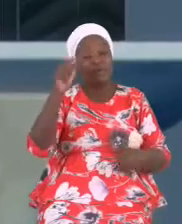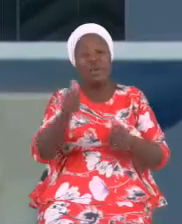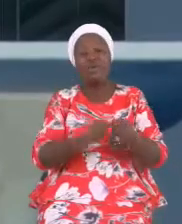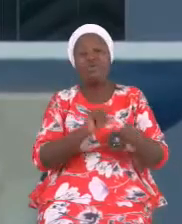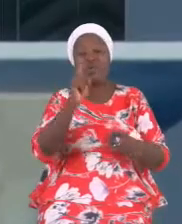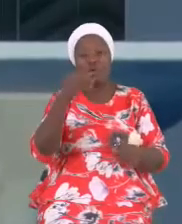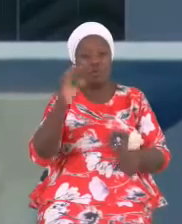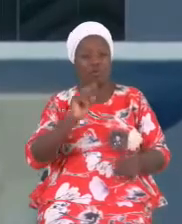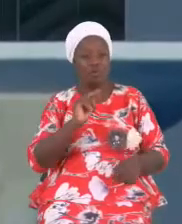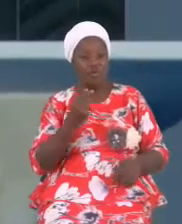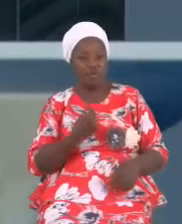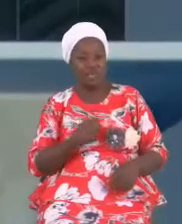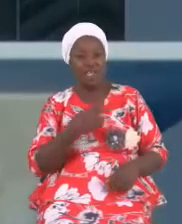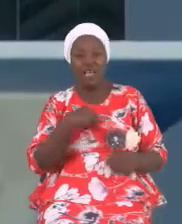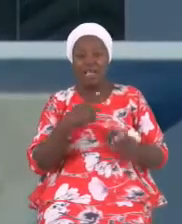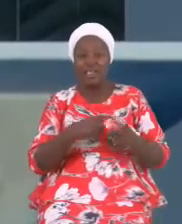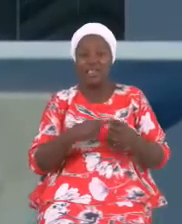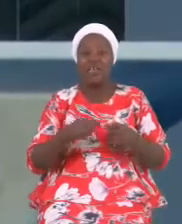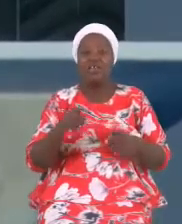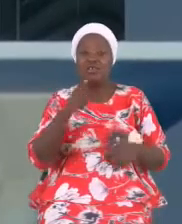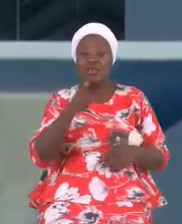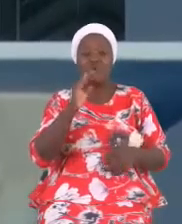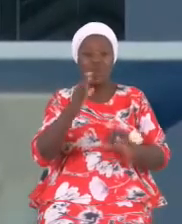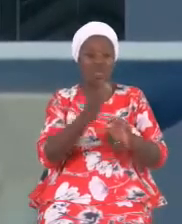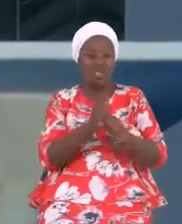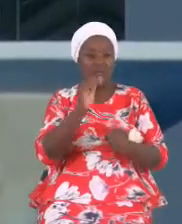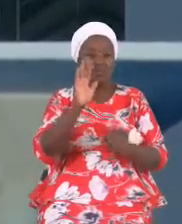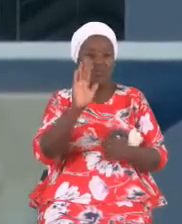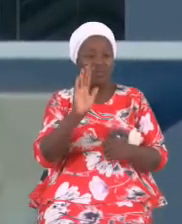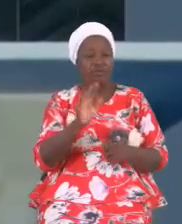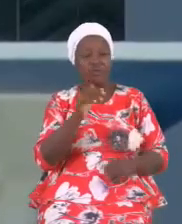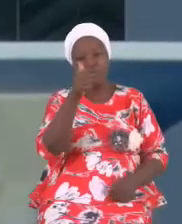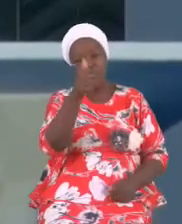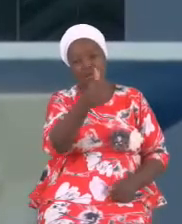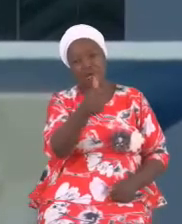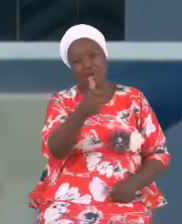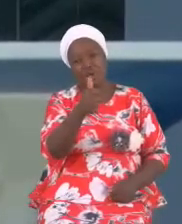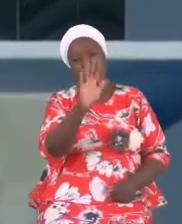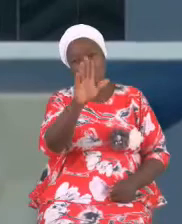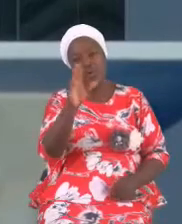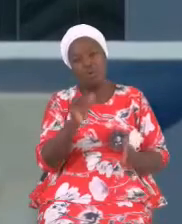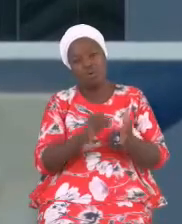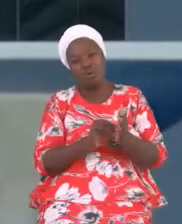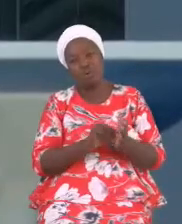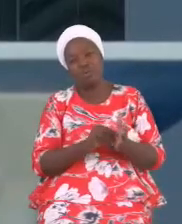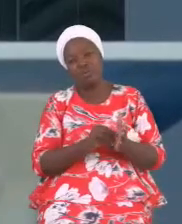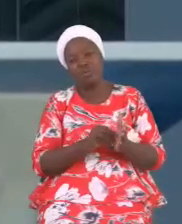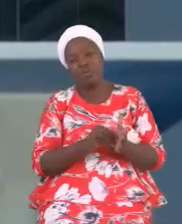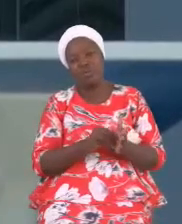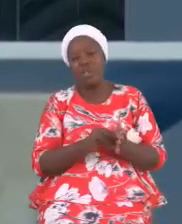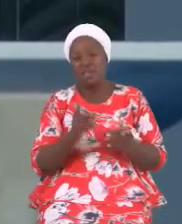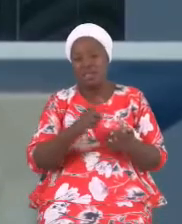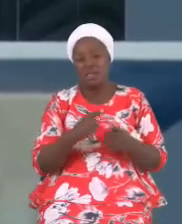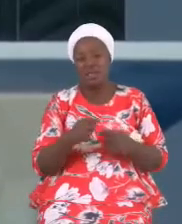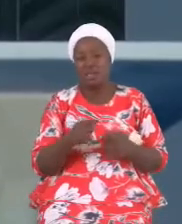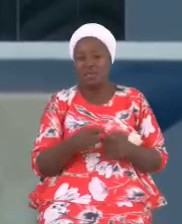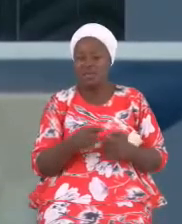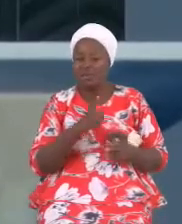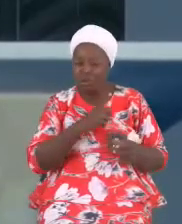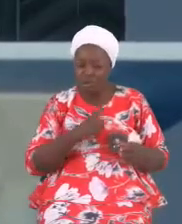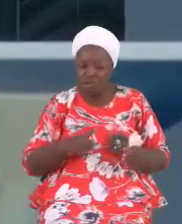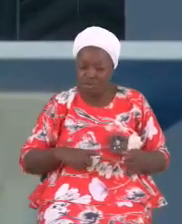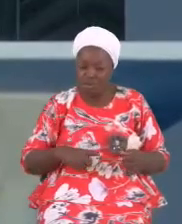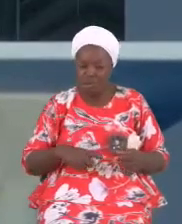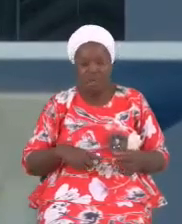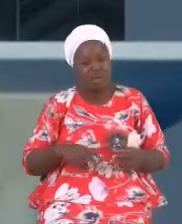night. Except you touch me, I will not let you go. Except you heal